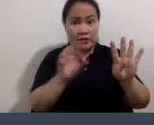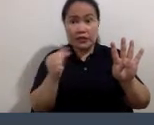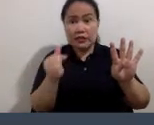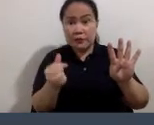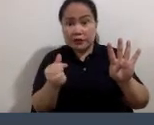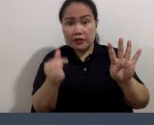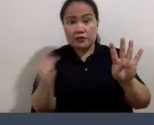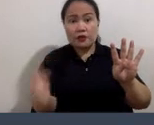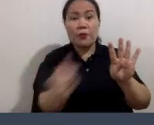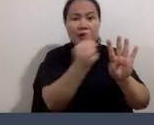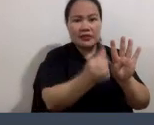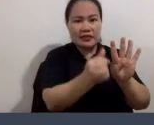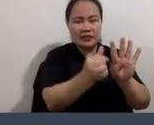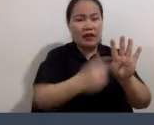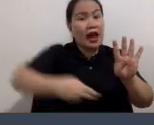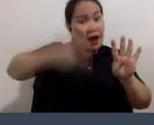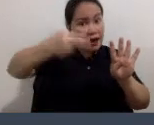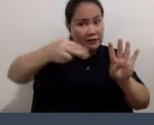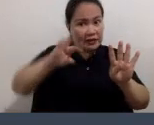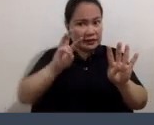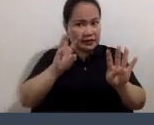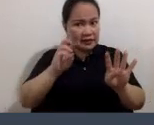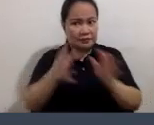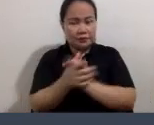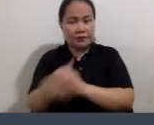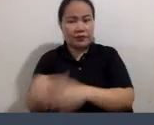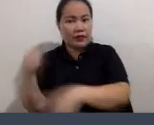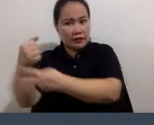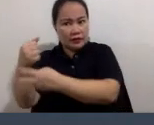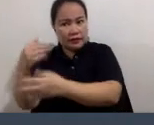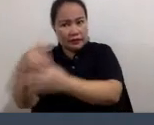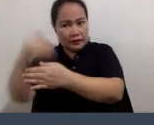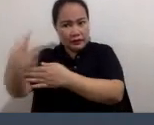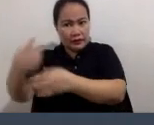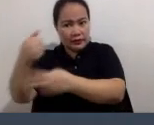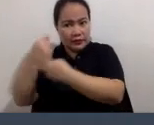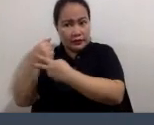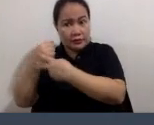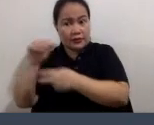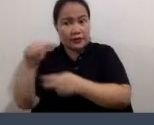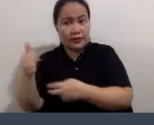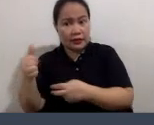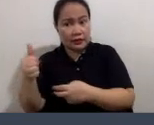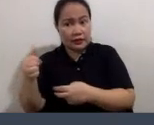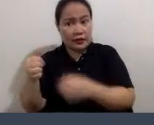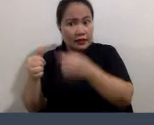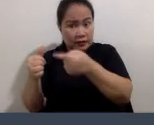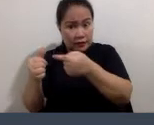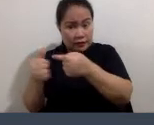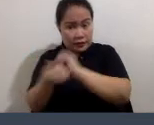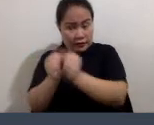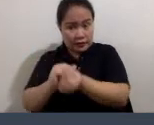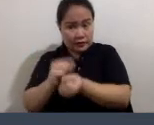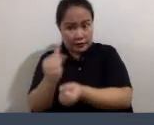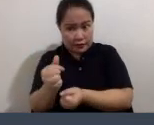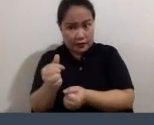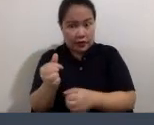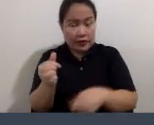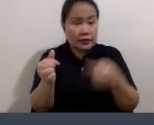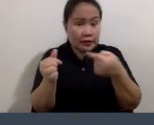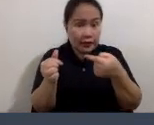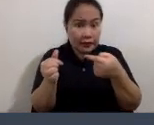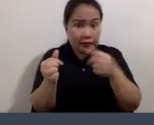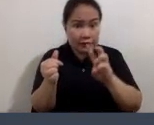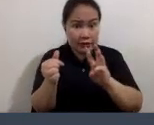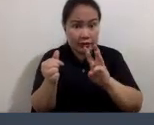and that is positive. Next, keep si 10. Change. And then,